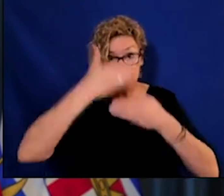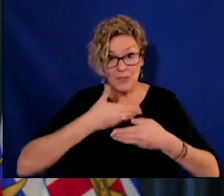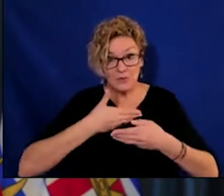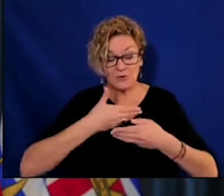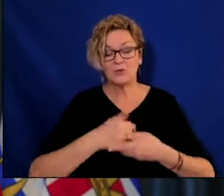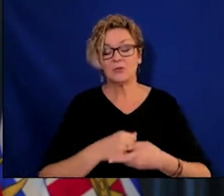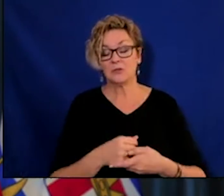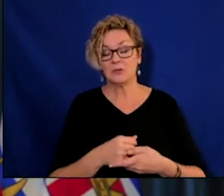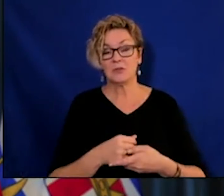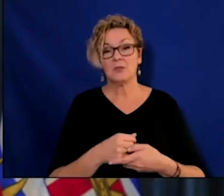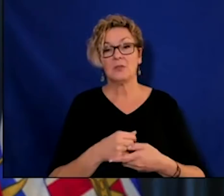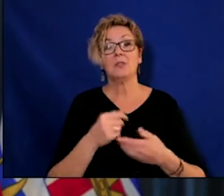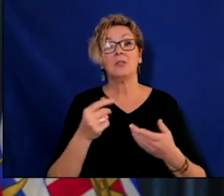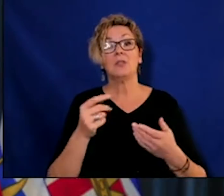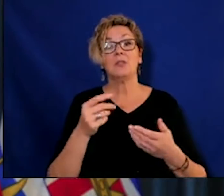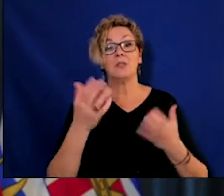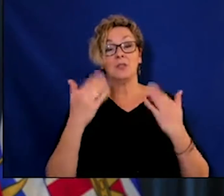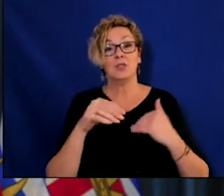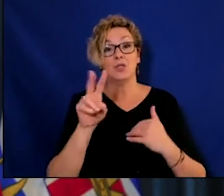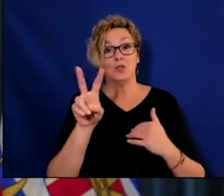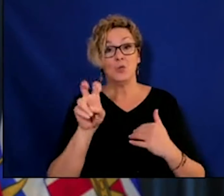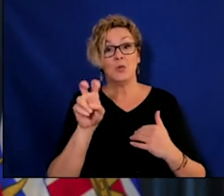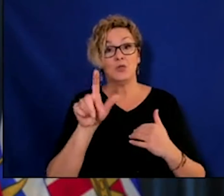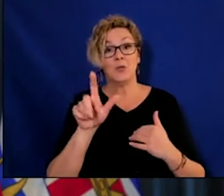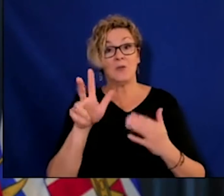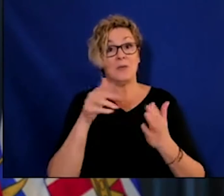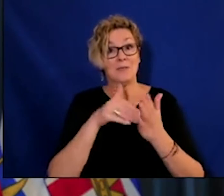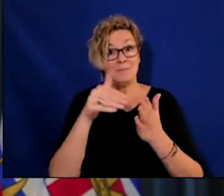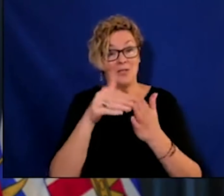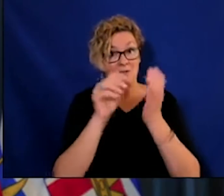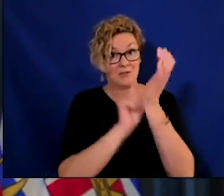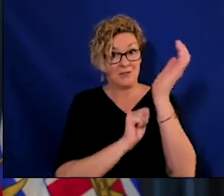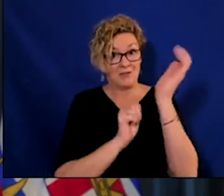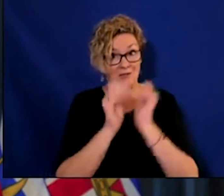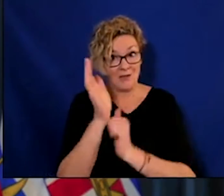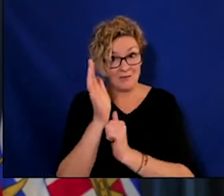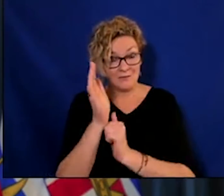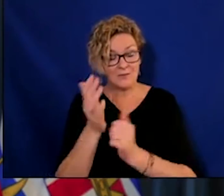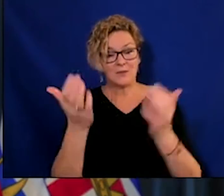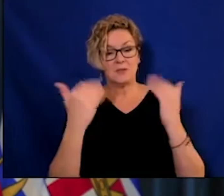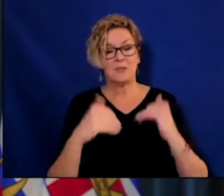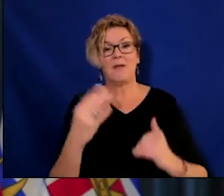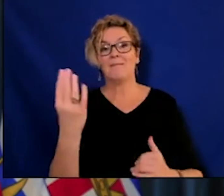over 223,600,000 pairs of gloves, and just over 14 million